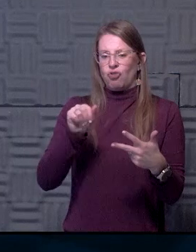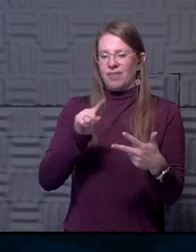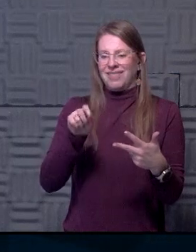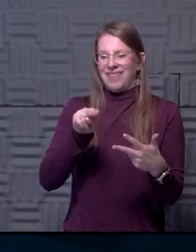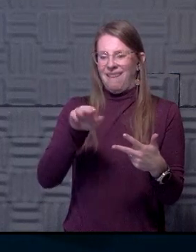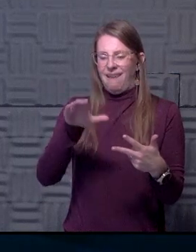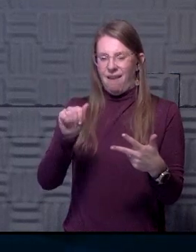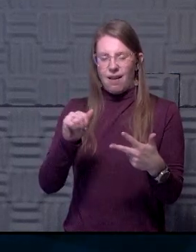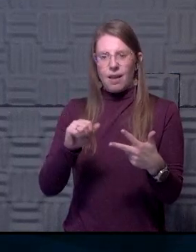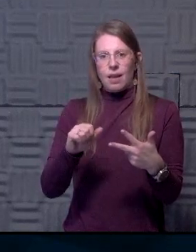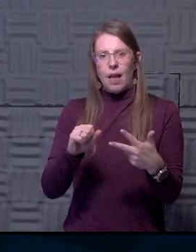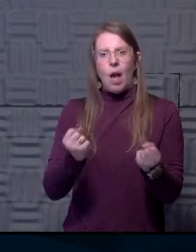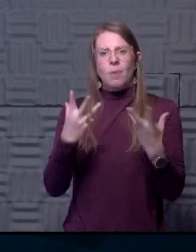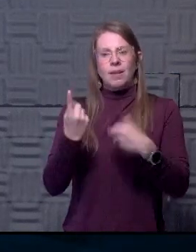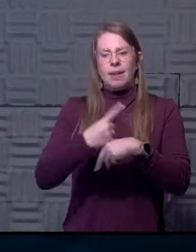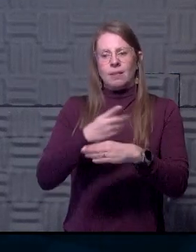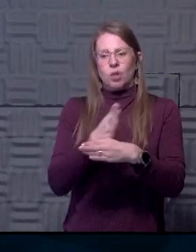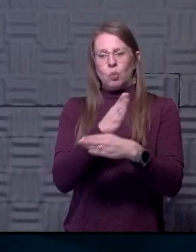doses?